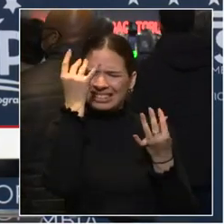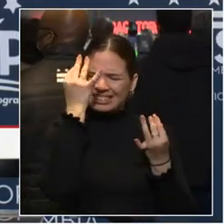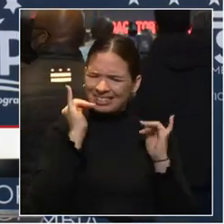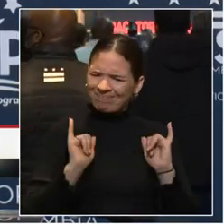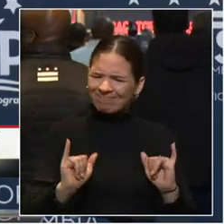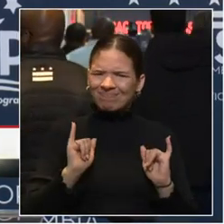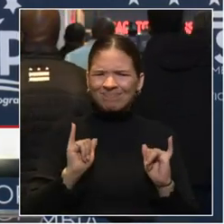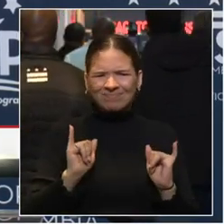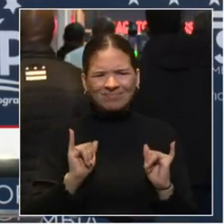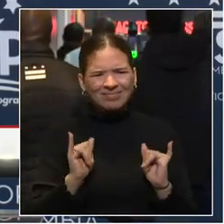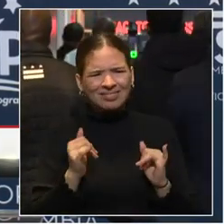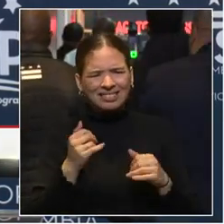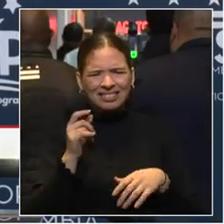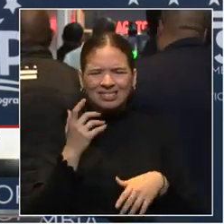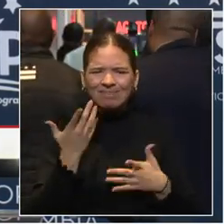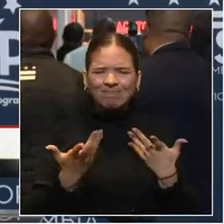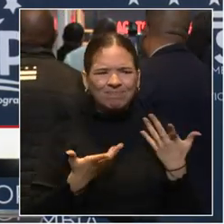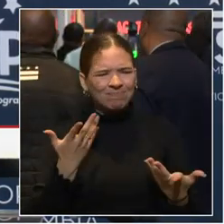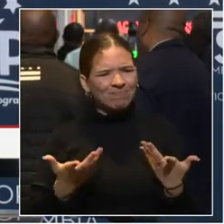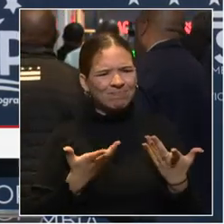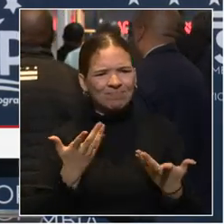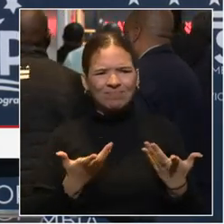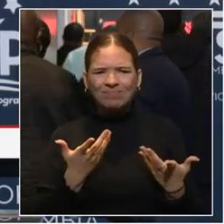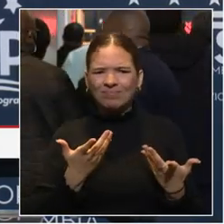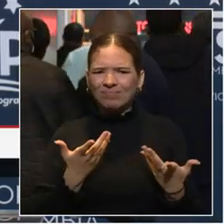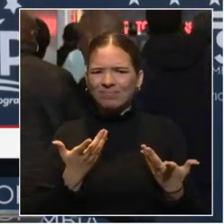that's awash in guns. And